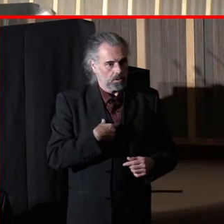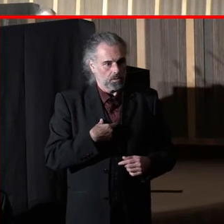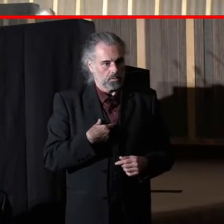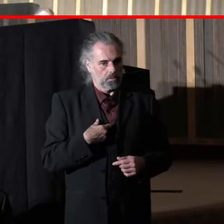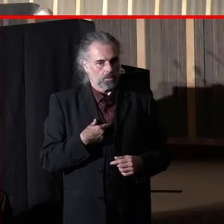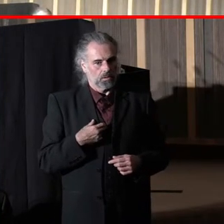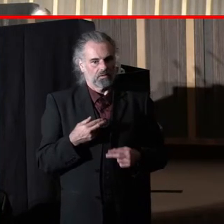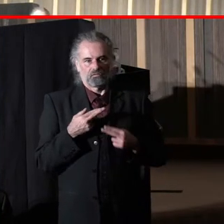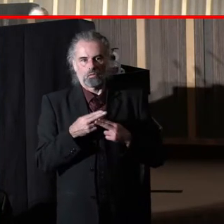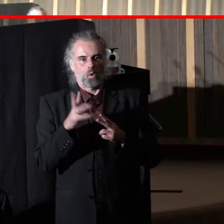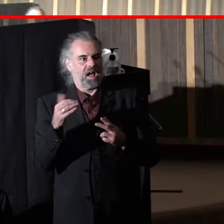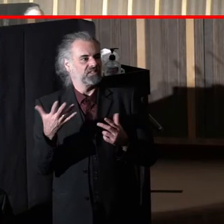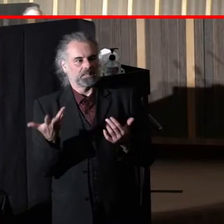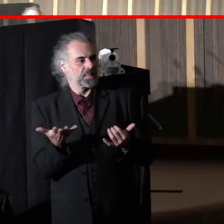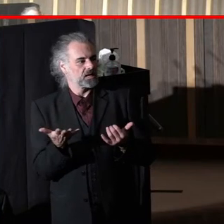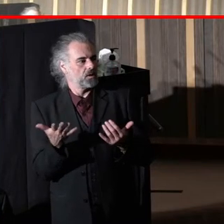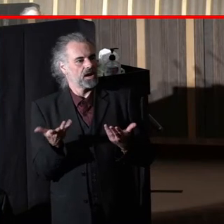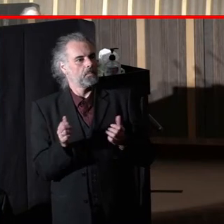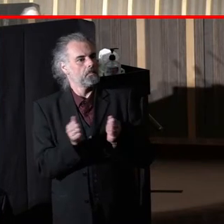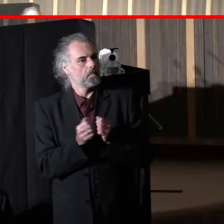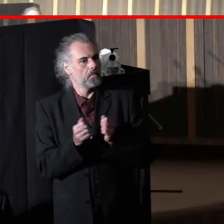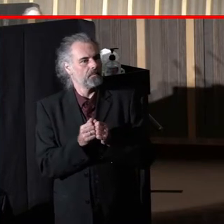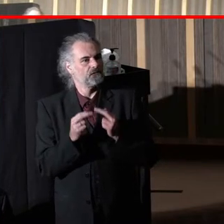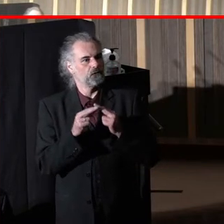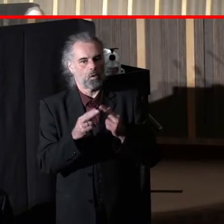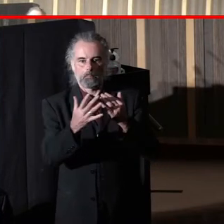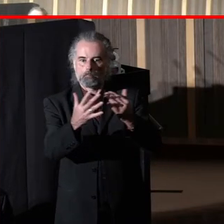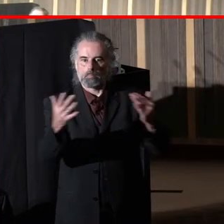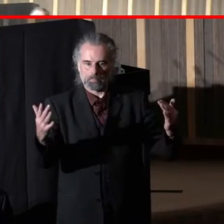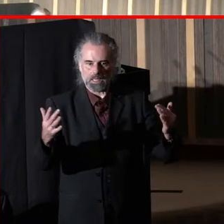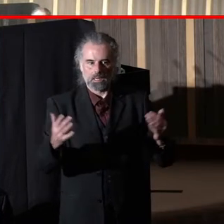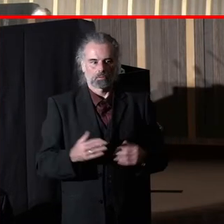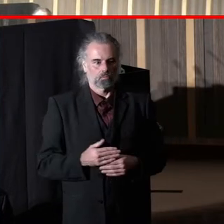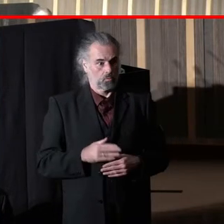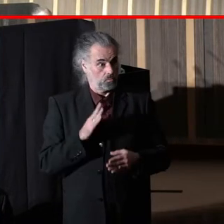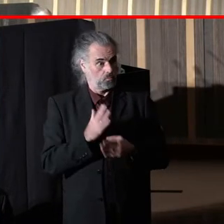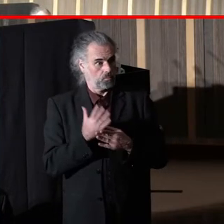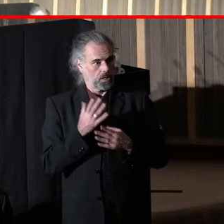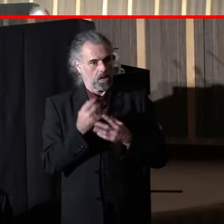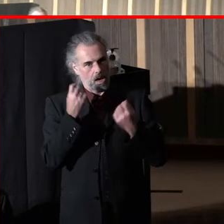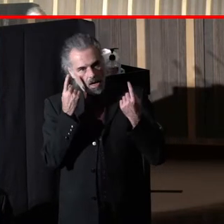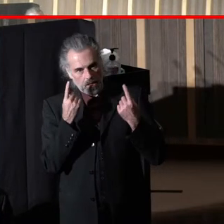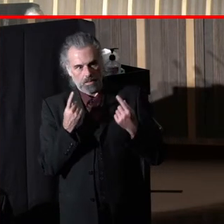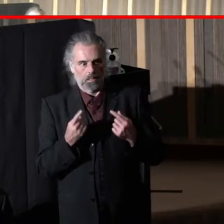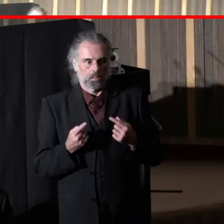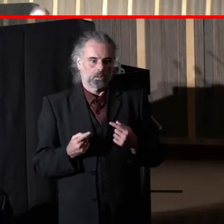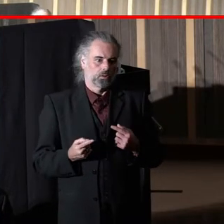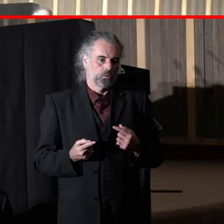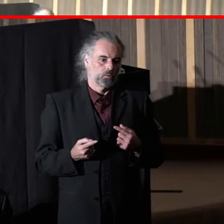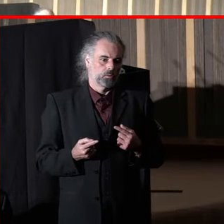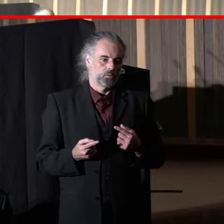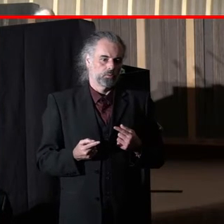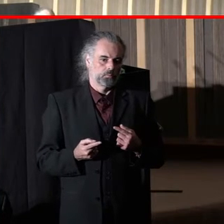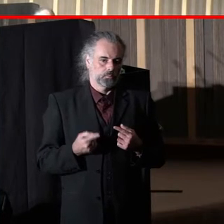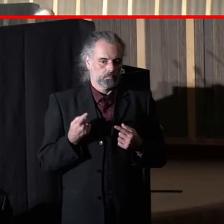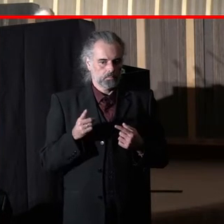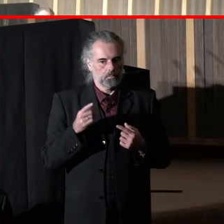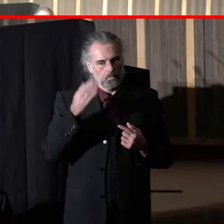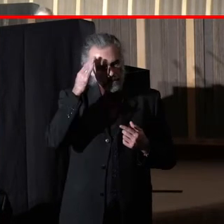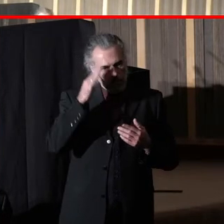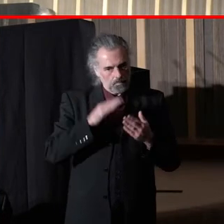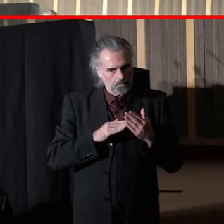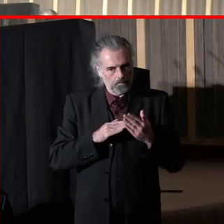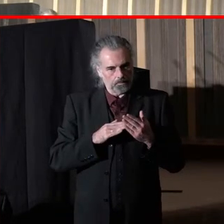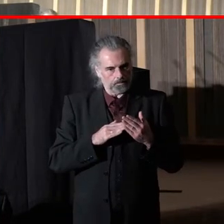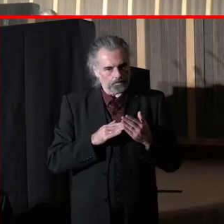an article or something up. Mm. For the public, is to really get an understanding, is what I'm experiencing related